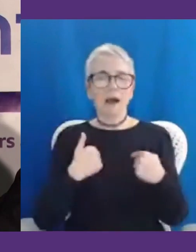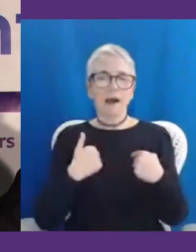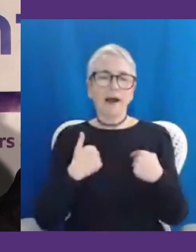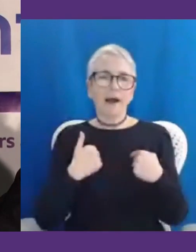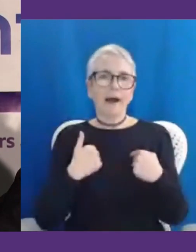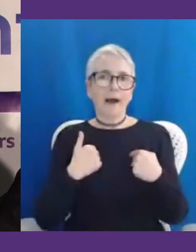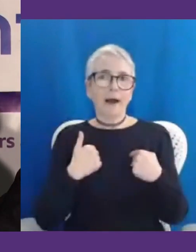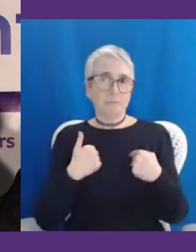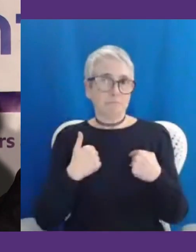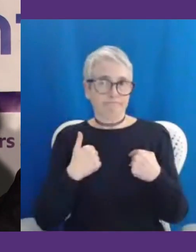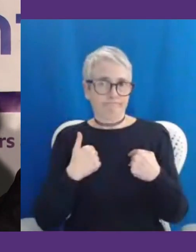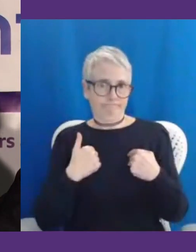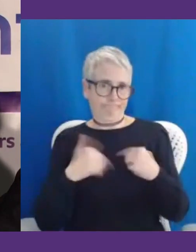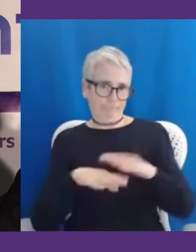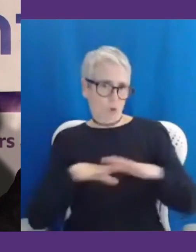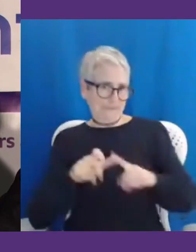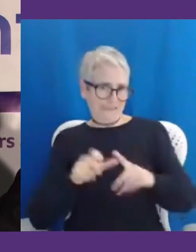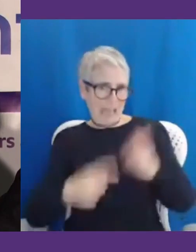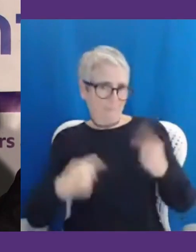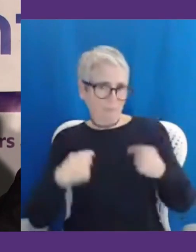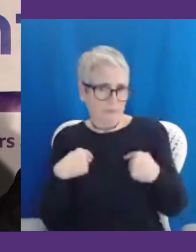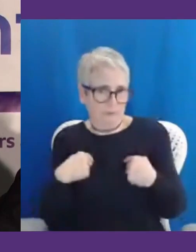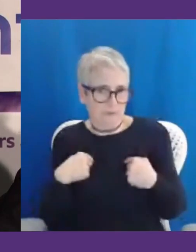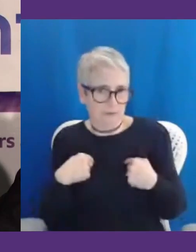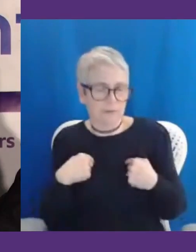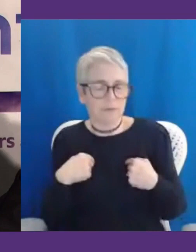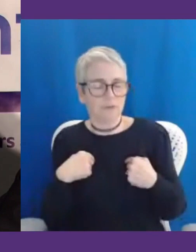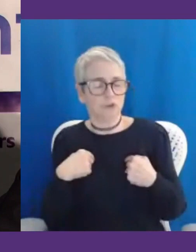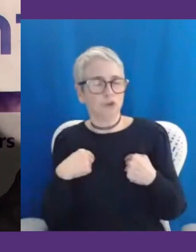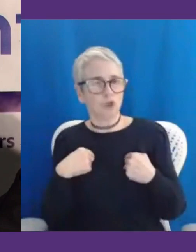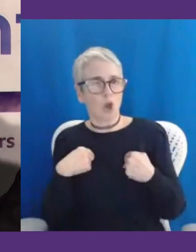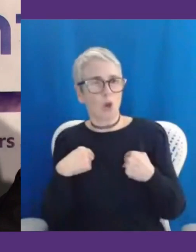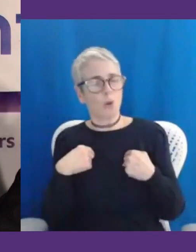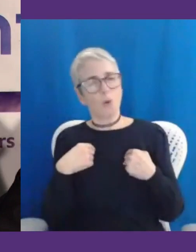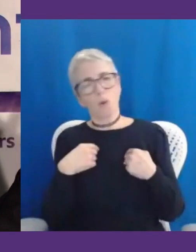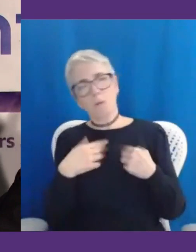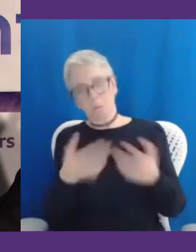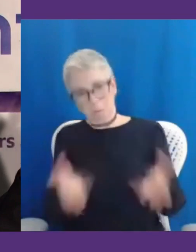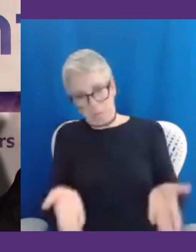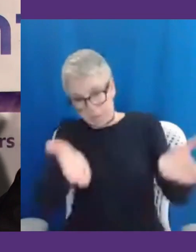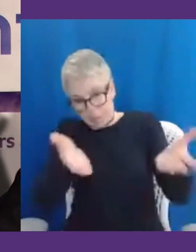non-disabled journalist, it was interesting to